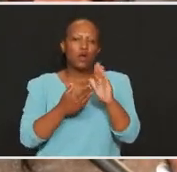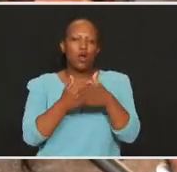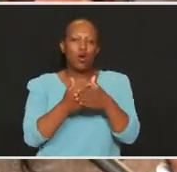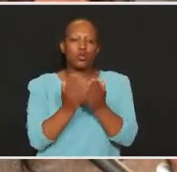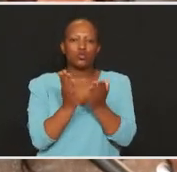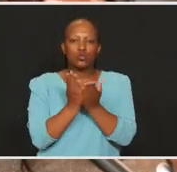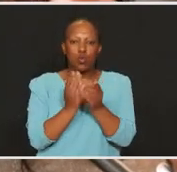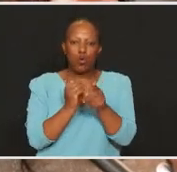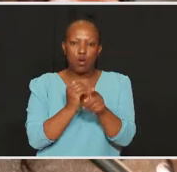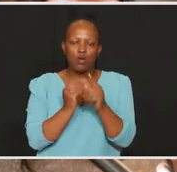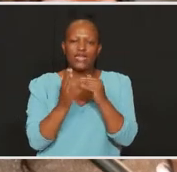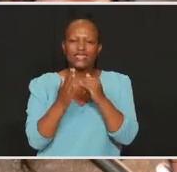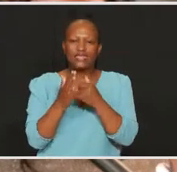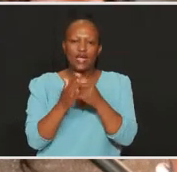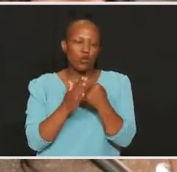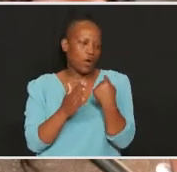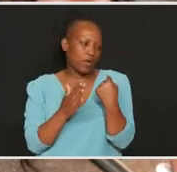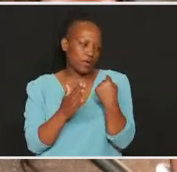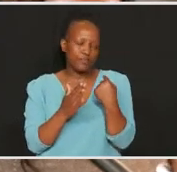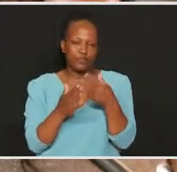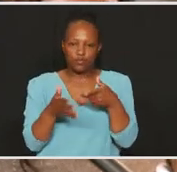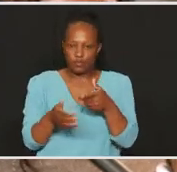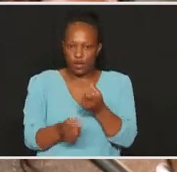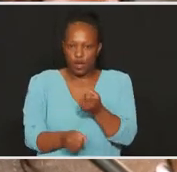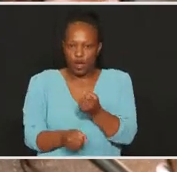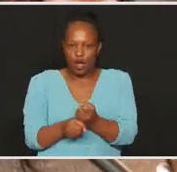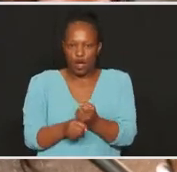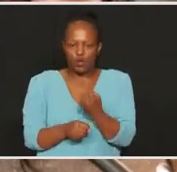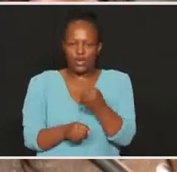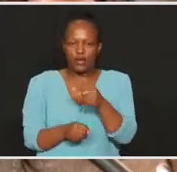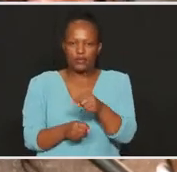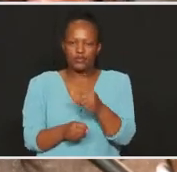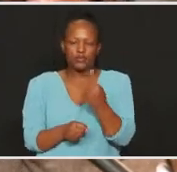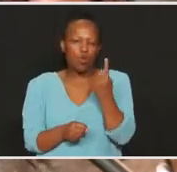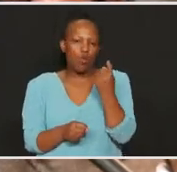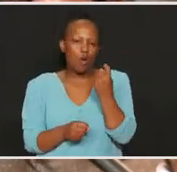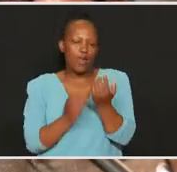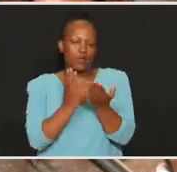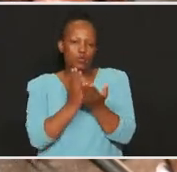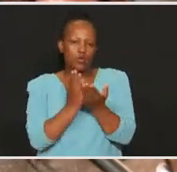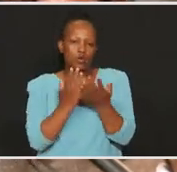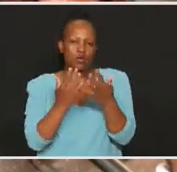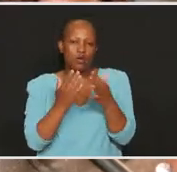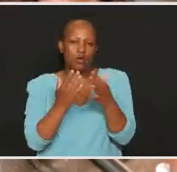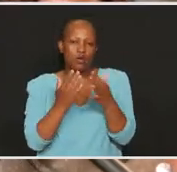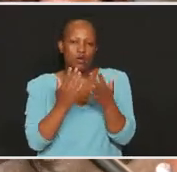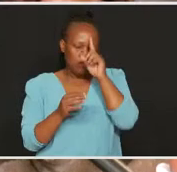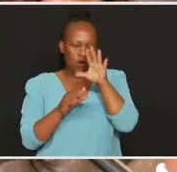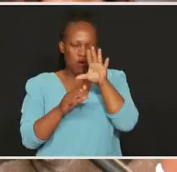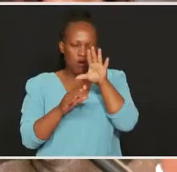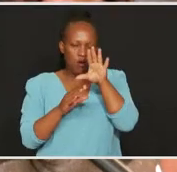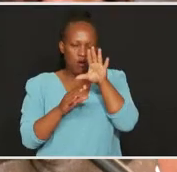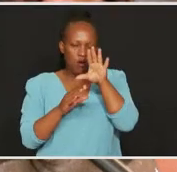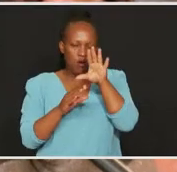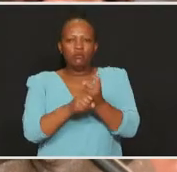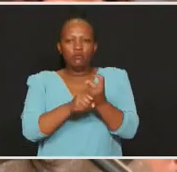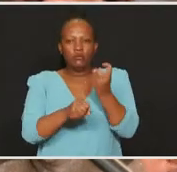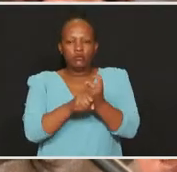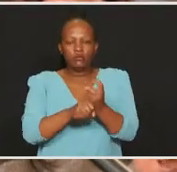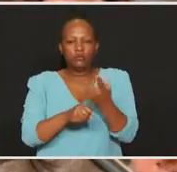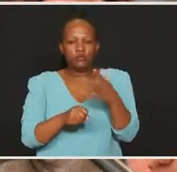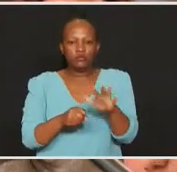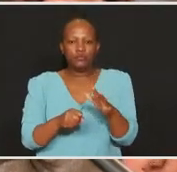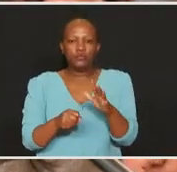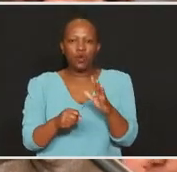often in January in gauteng mostly why dominant schools deliberately reject black Learners and when confronted